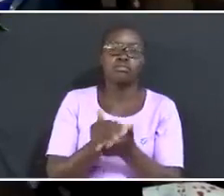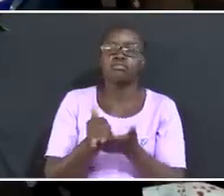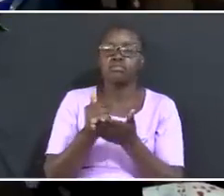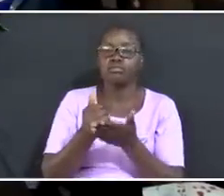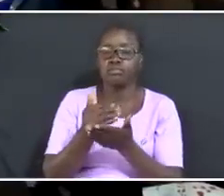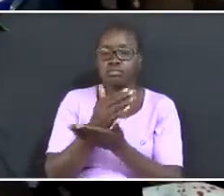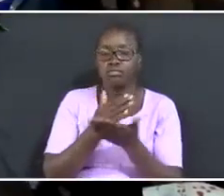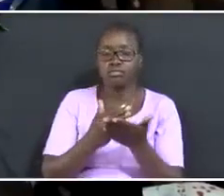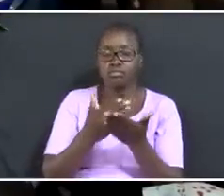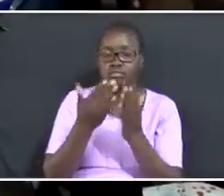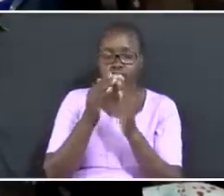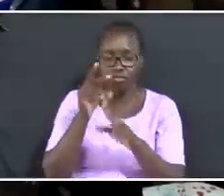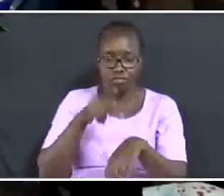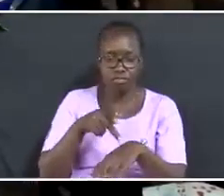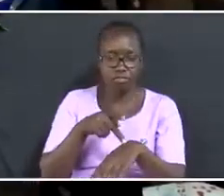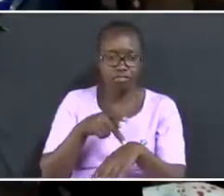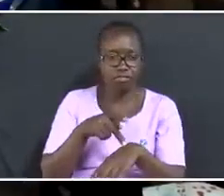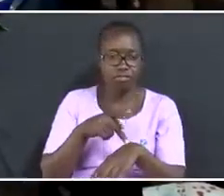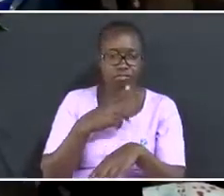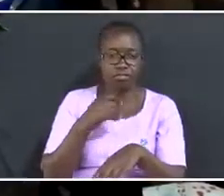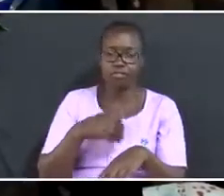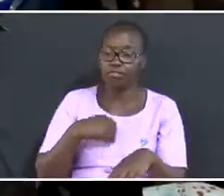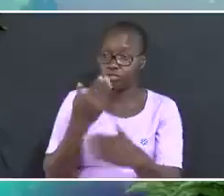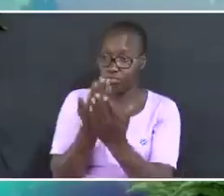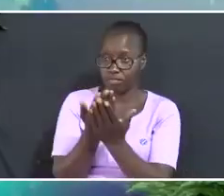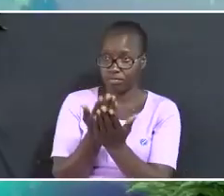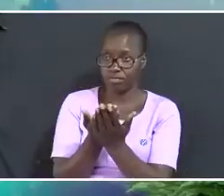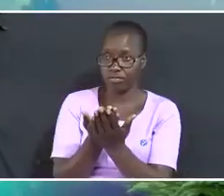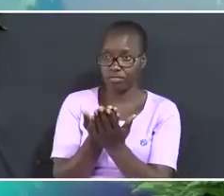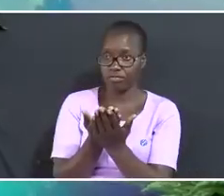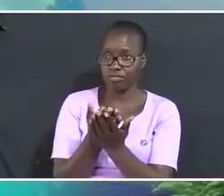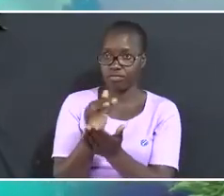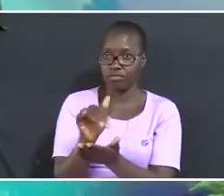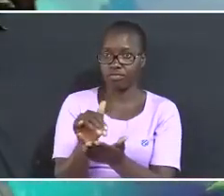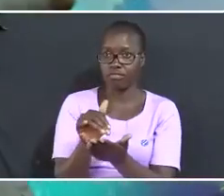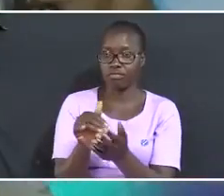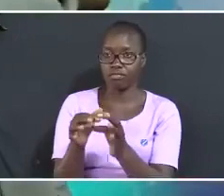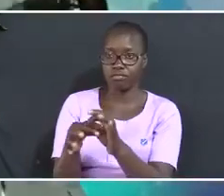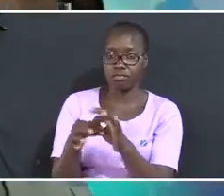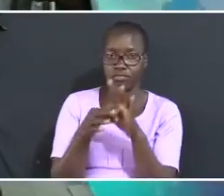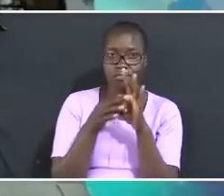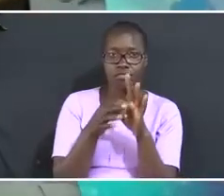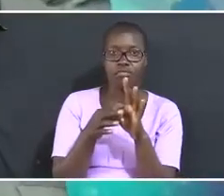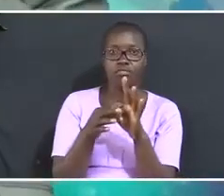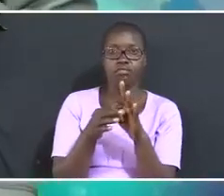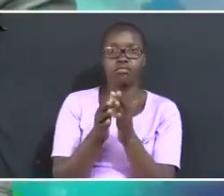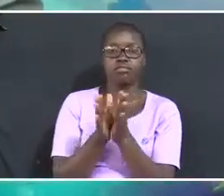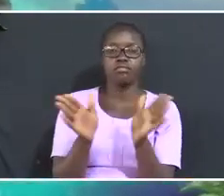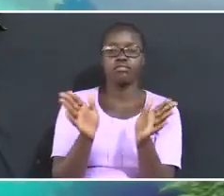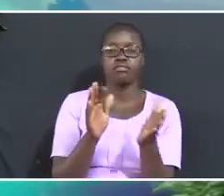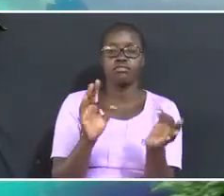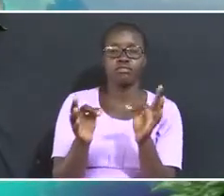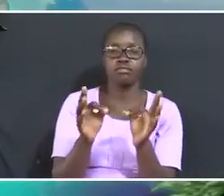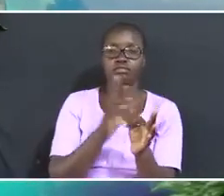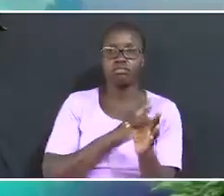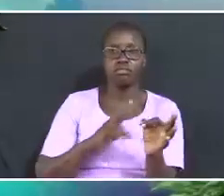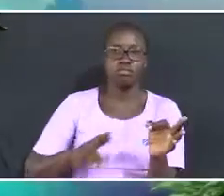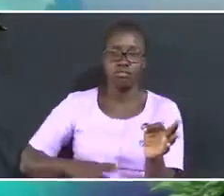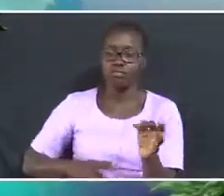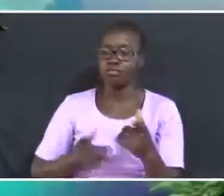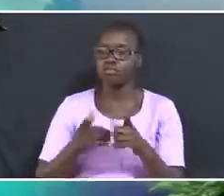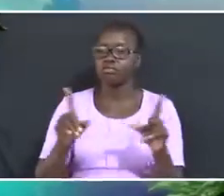on behalf of Peter. So it's my appeal that we cooperate with public affairs and religious liberty